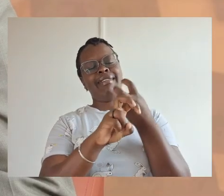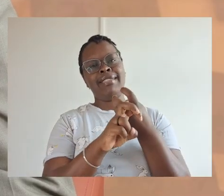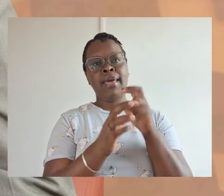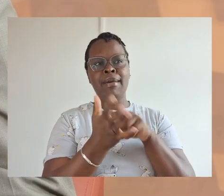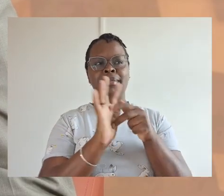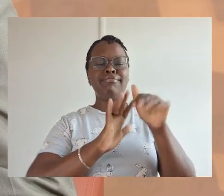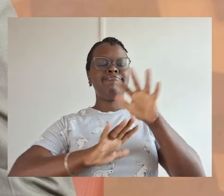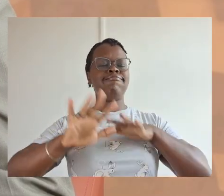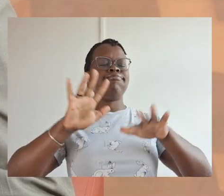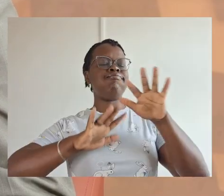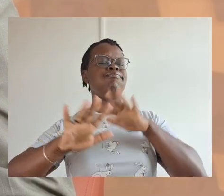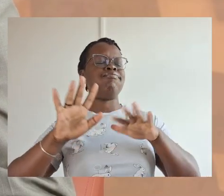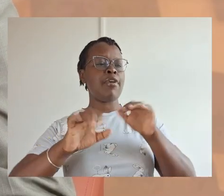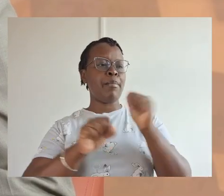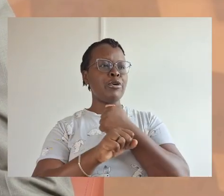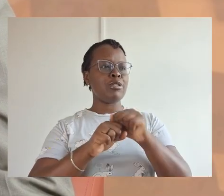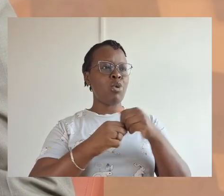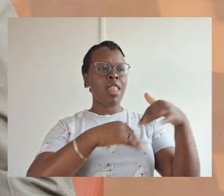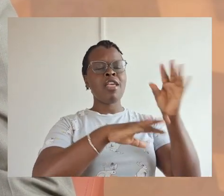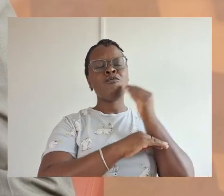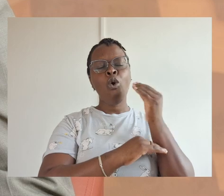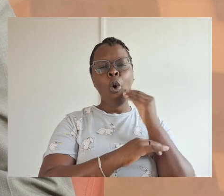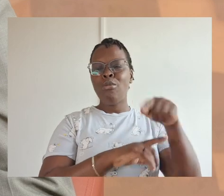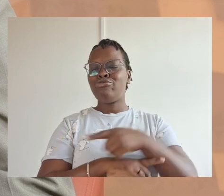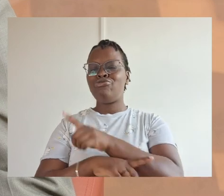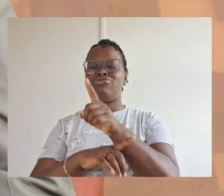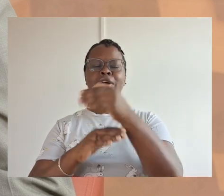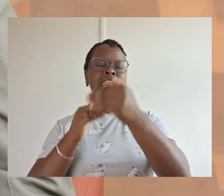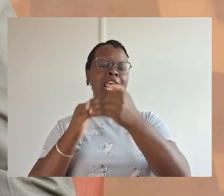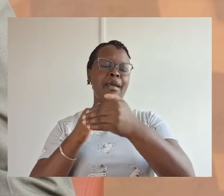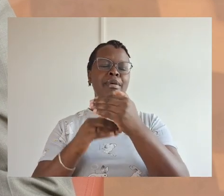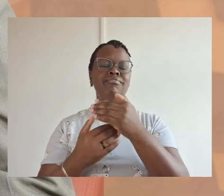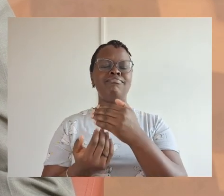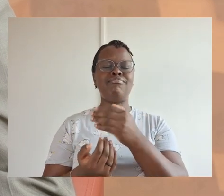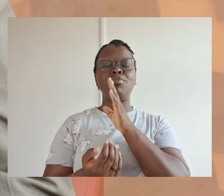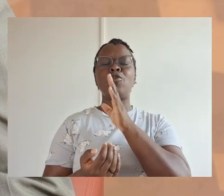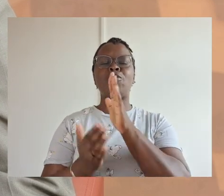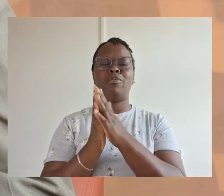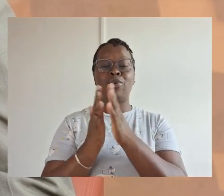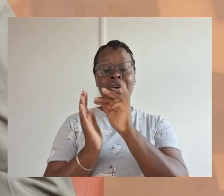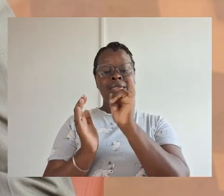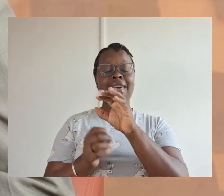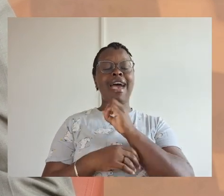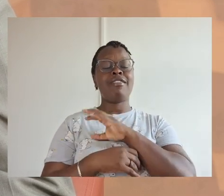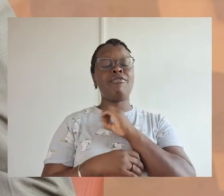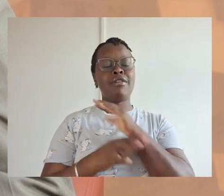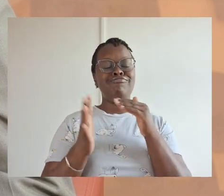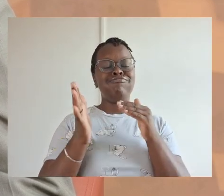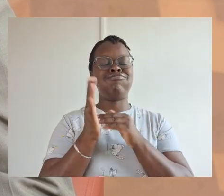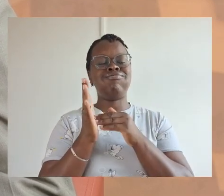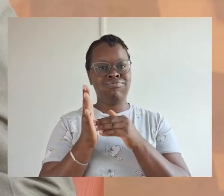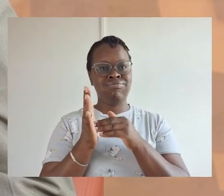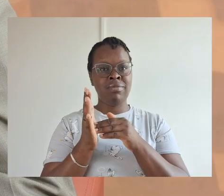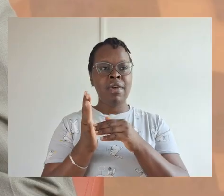couldn't go to another girl's house to read at night. So that fear blocks her, denies her